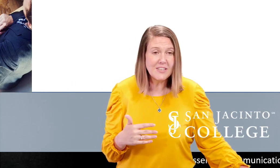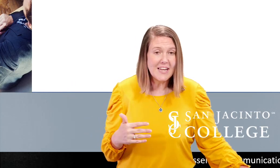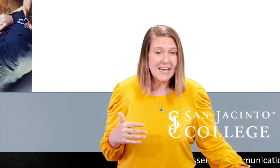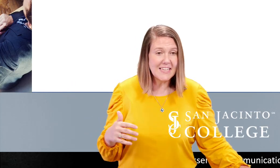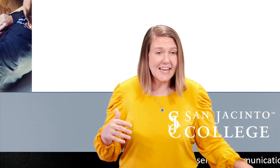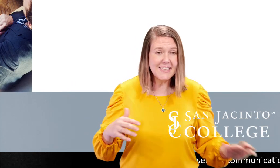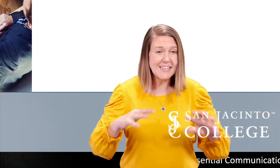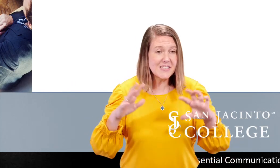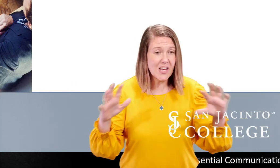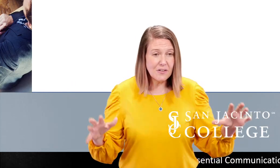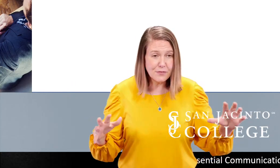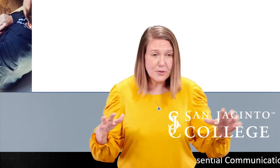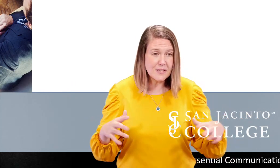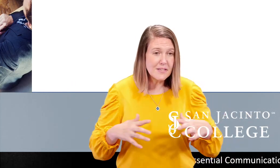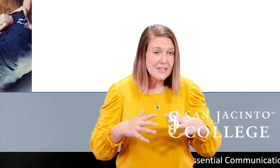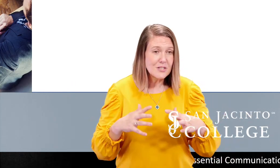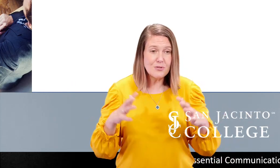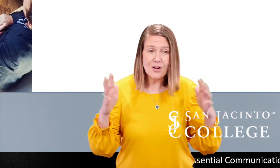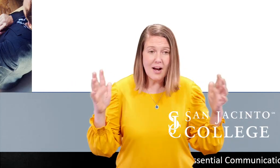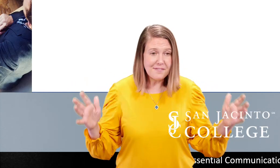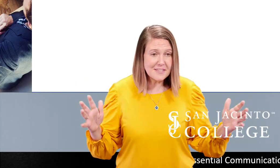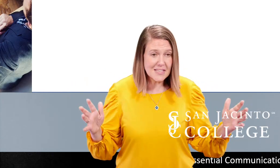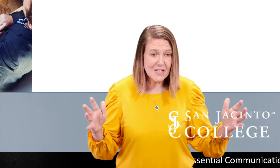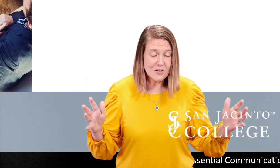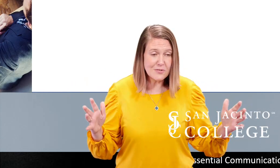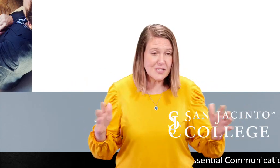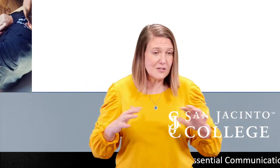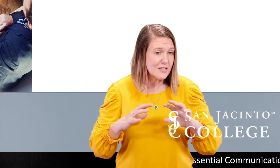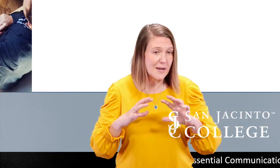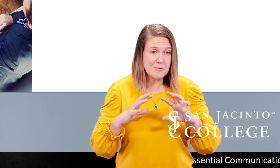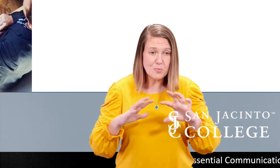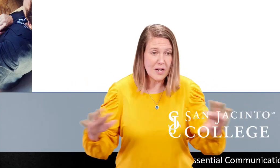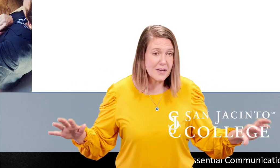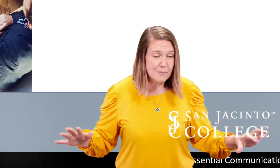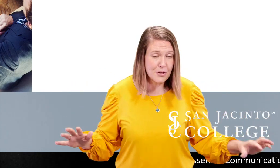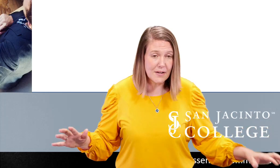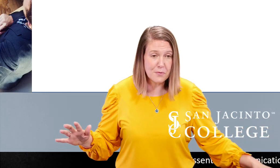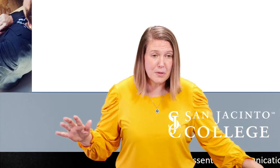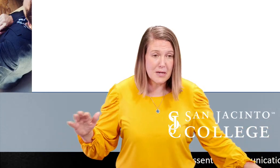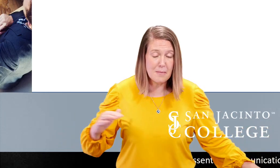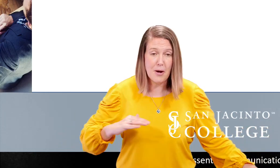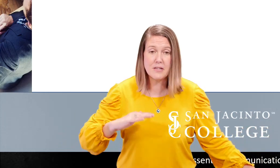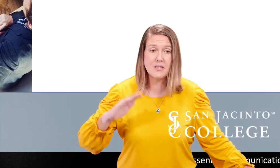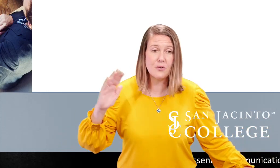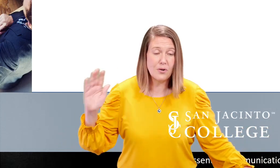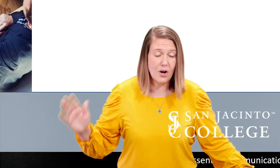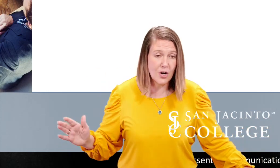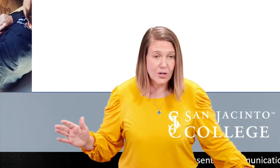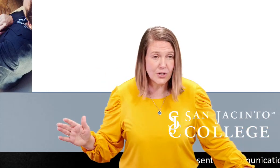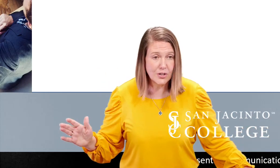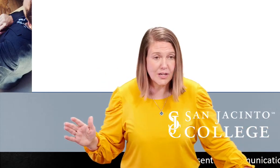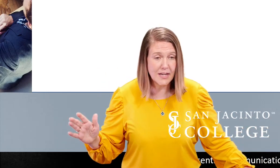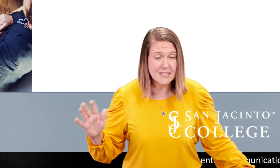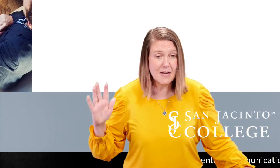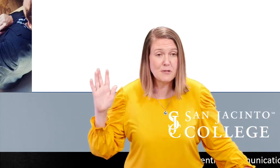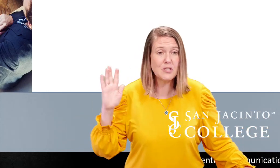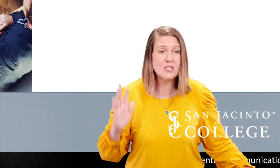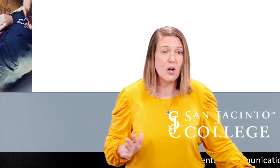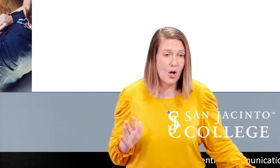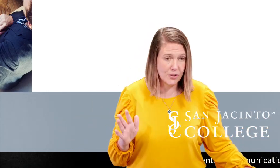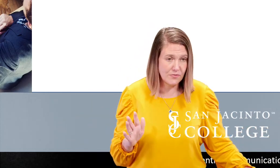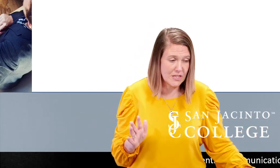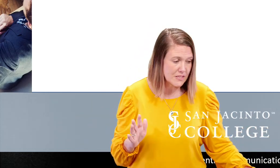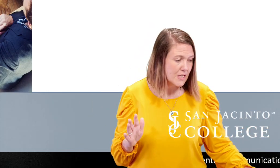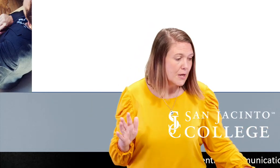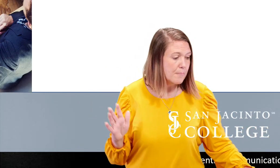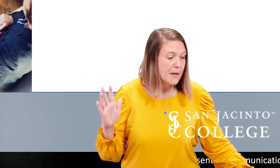gender, and again, it gets kind of fluid. So obviously there are no stereotypes. We're not going to put everyone in a box. There are exceptions to